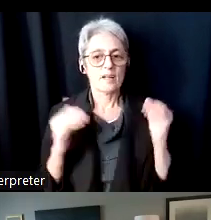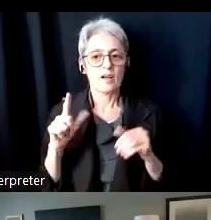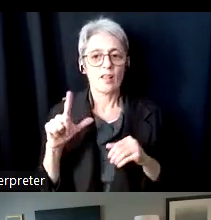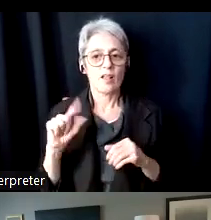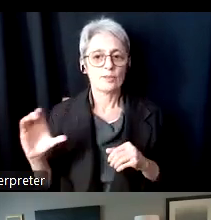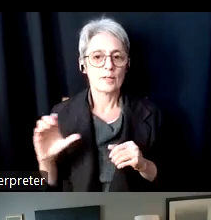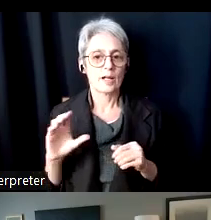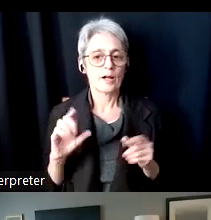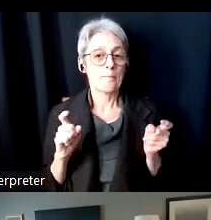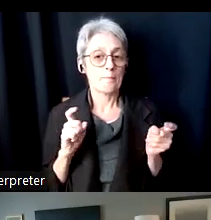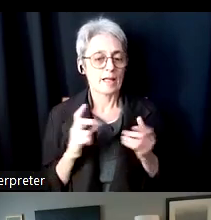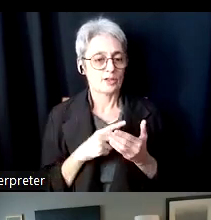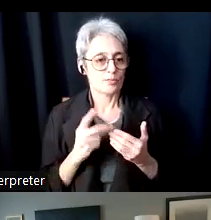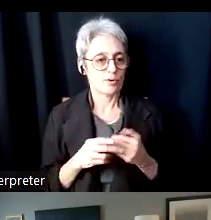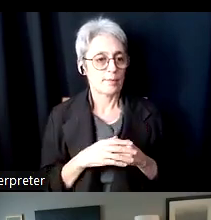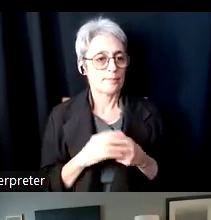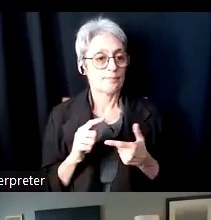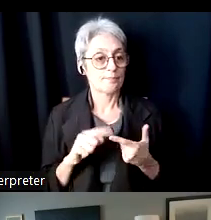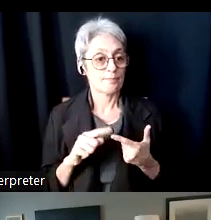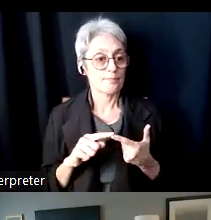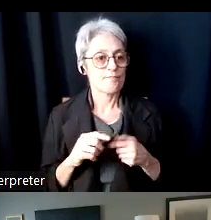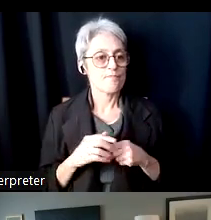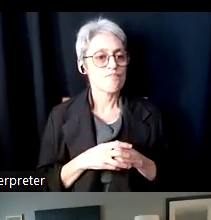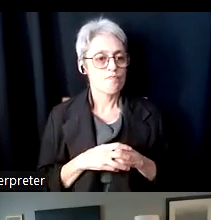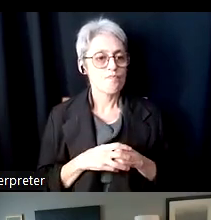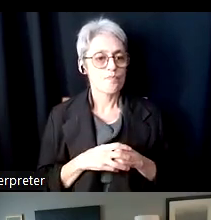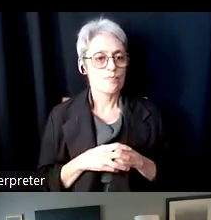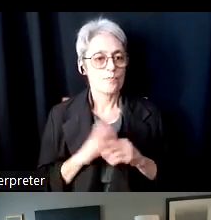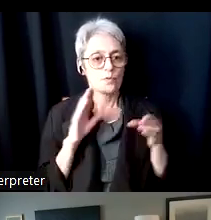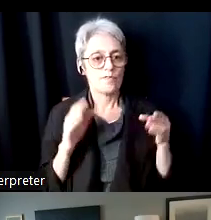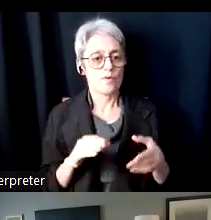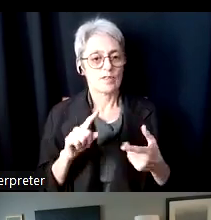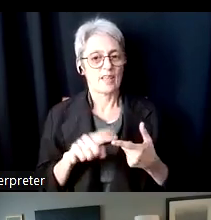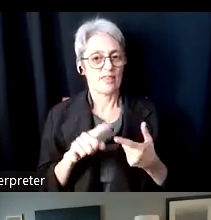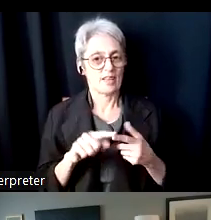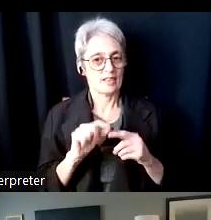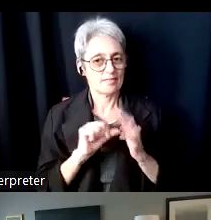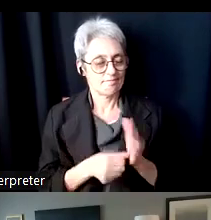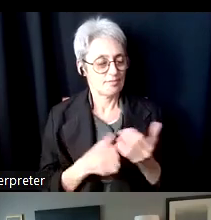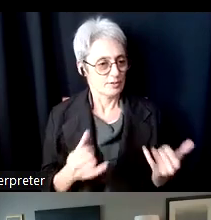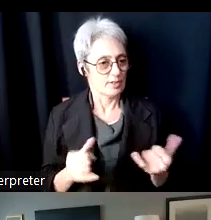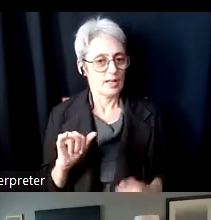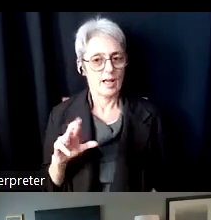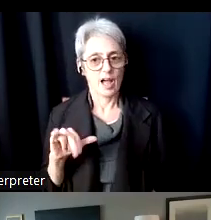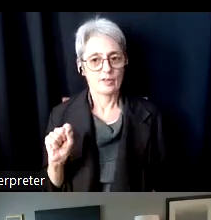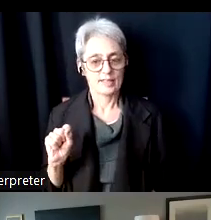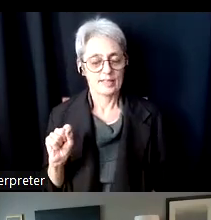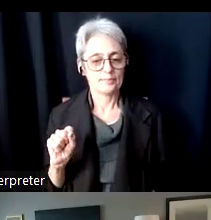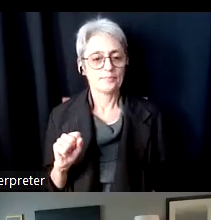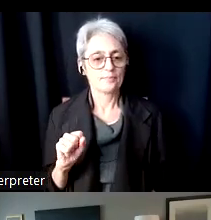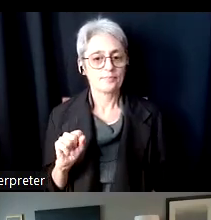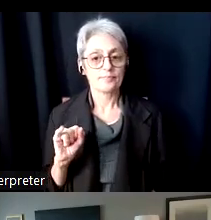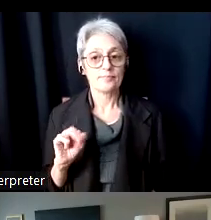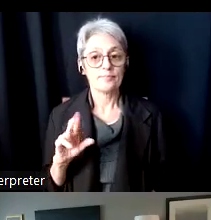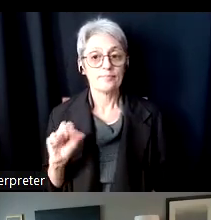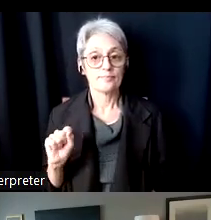program. The second program, which is really what we're going to be focusing on a lot today, is our IRIS program. IRIS stands